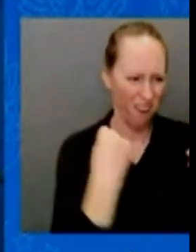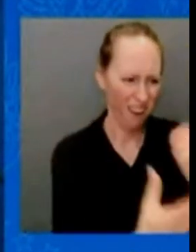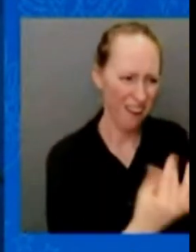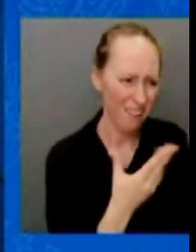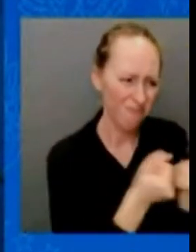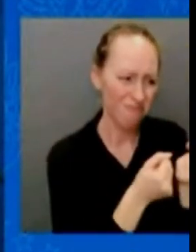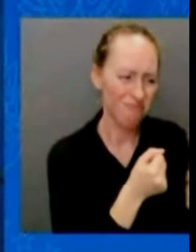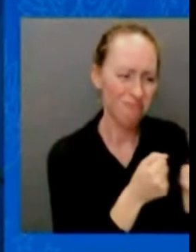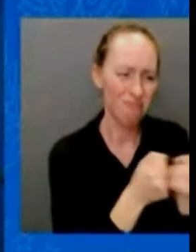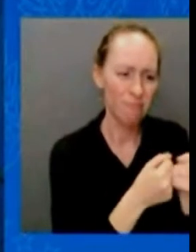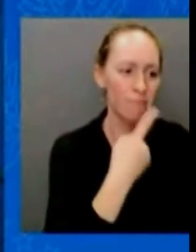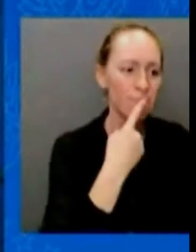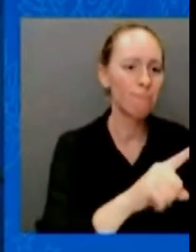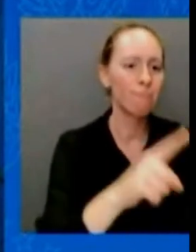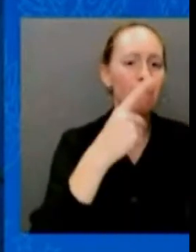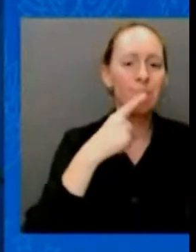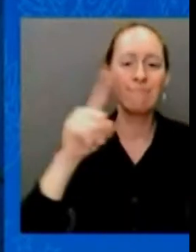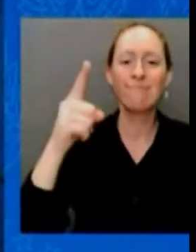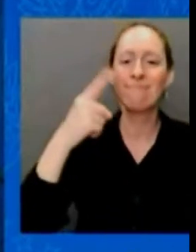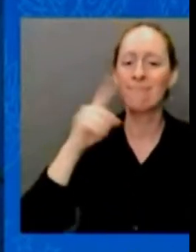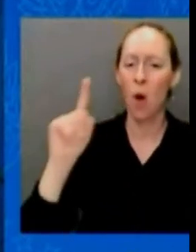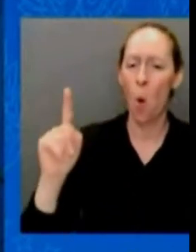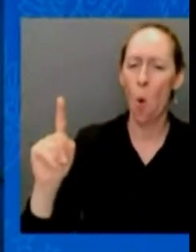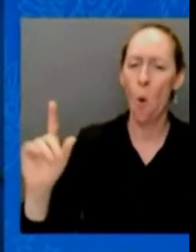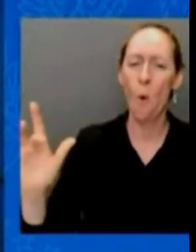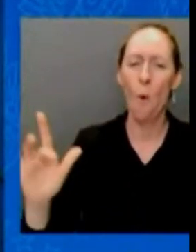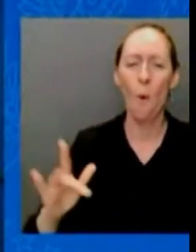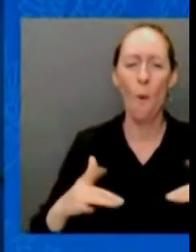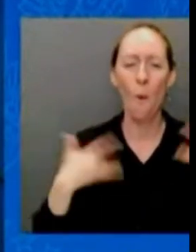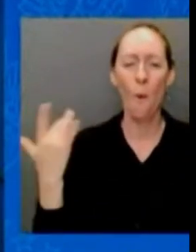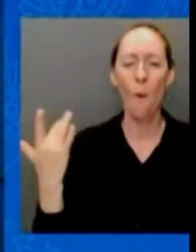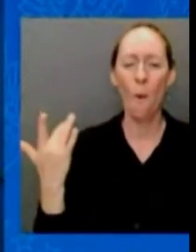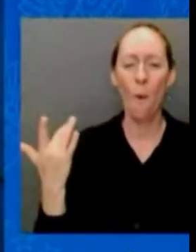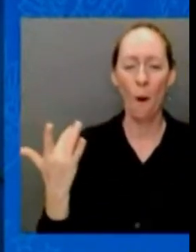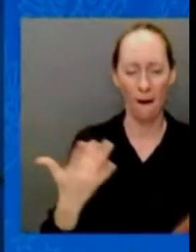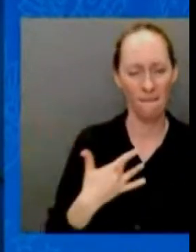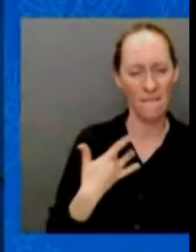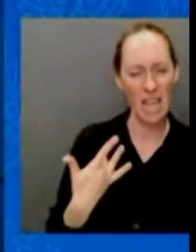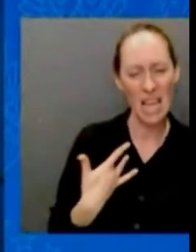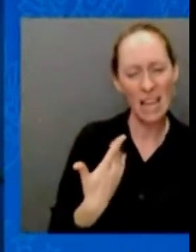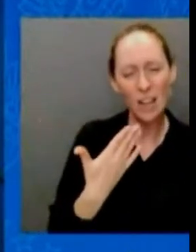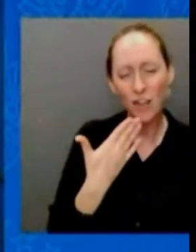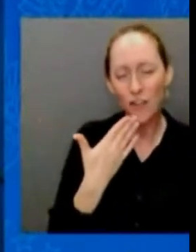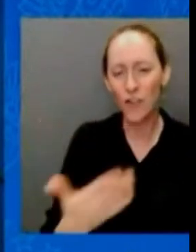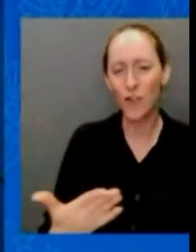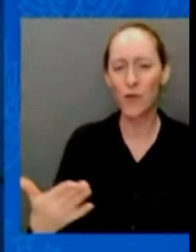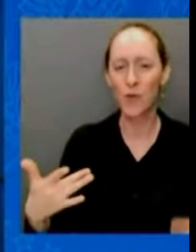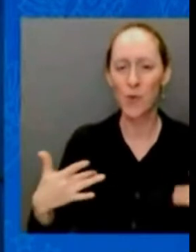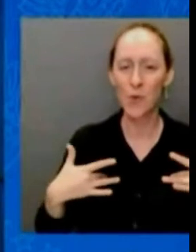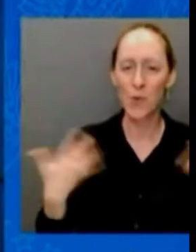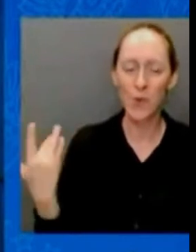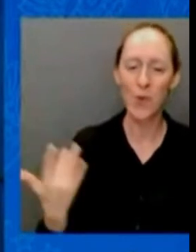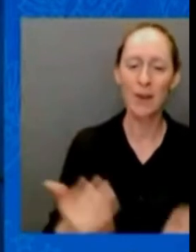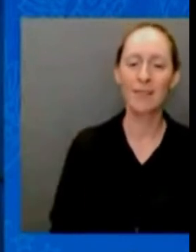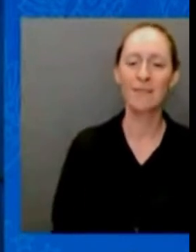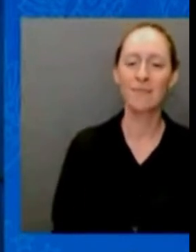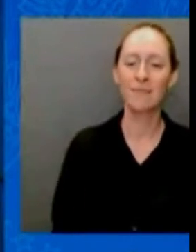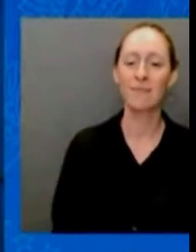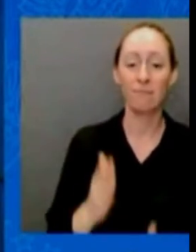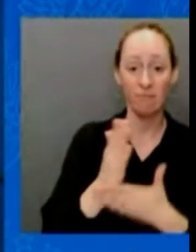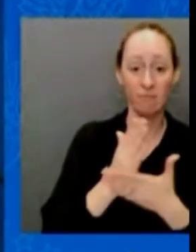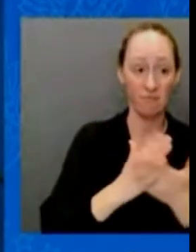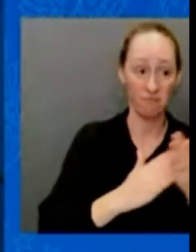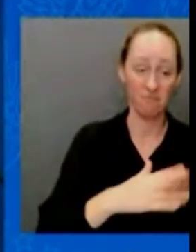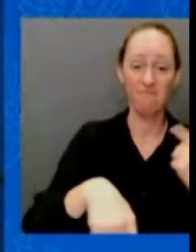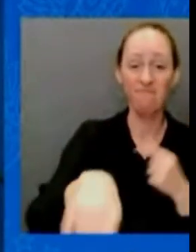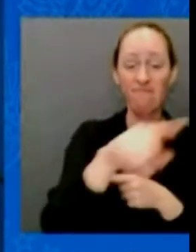so energizing. So those who gave up on this state a long time ago, oh, you didn't make the bet in the right place, because